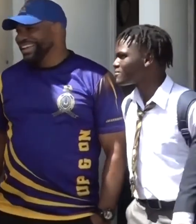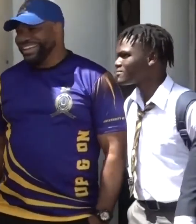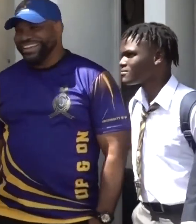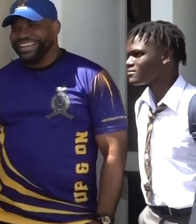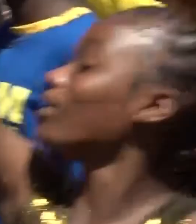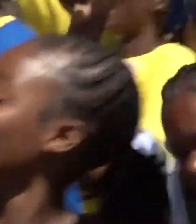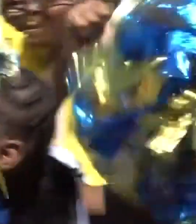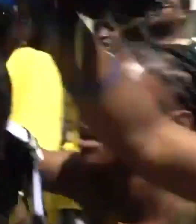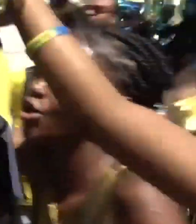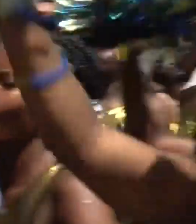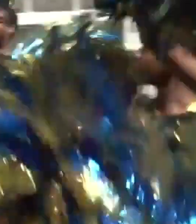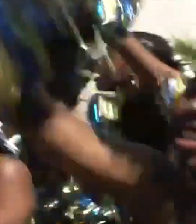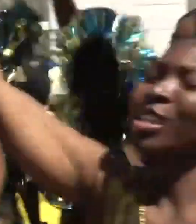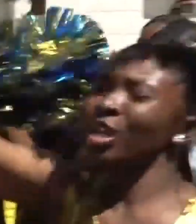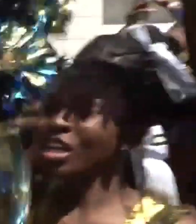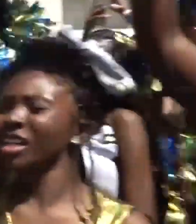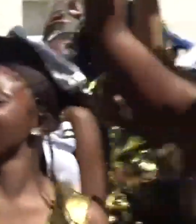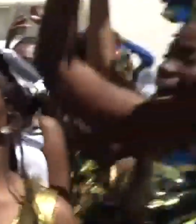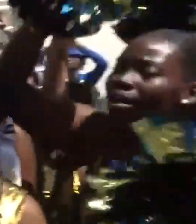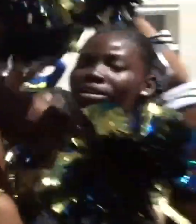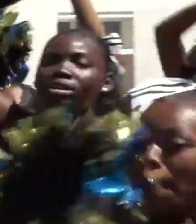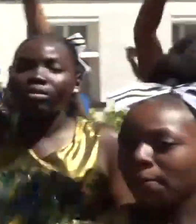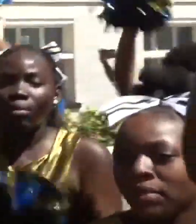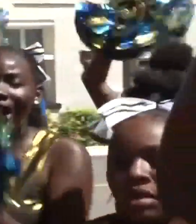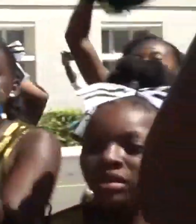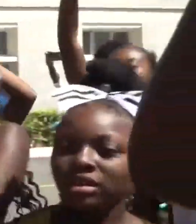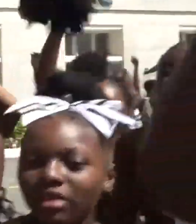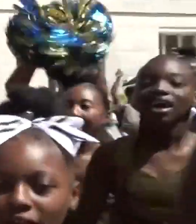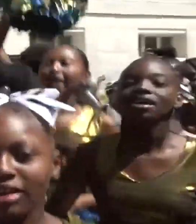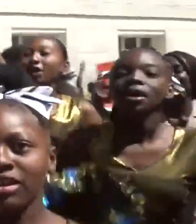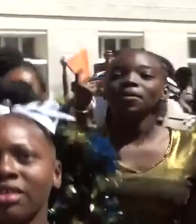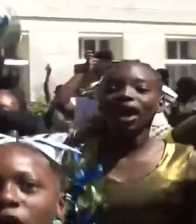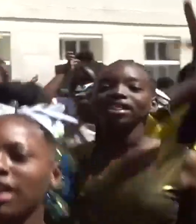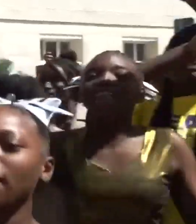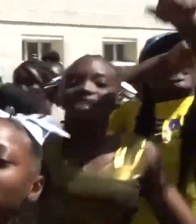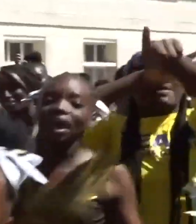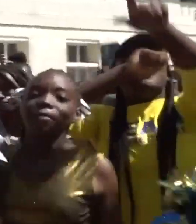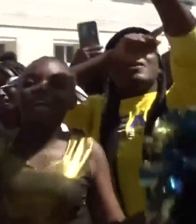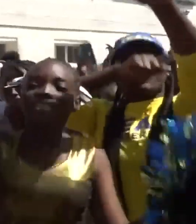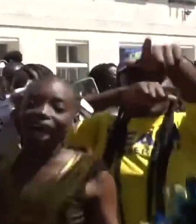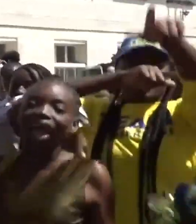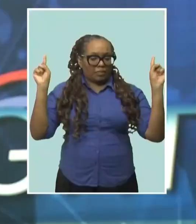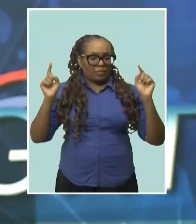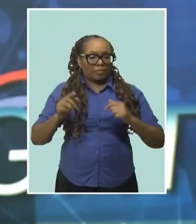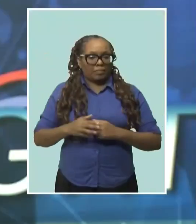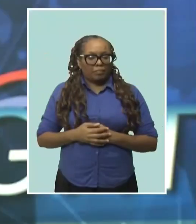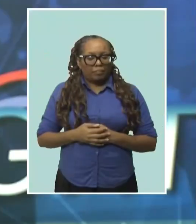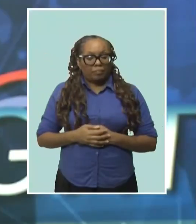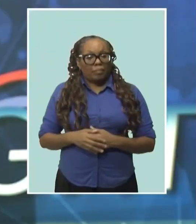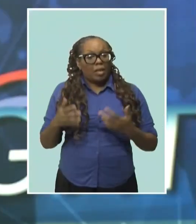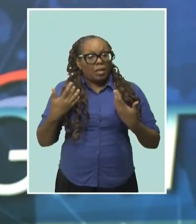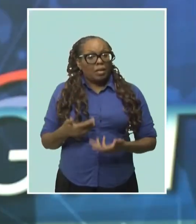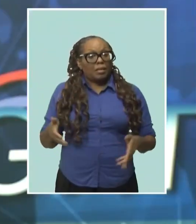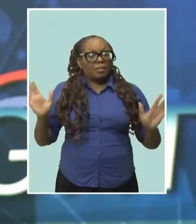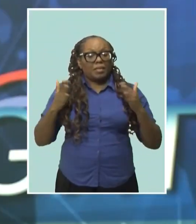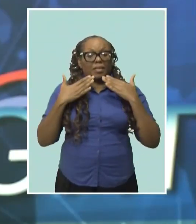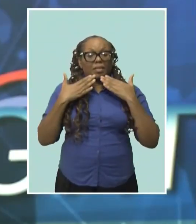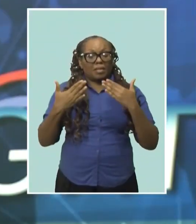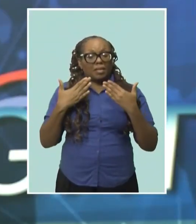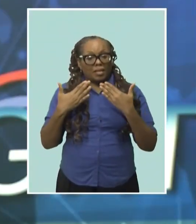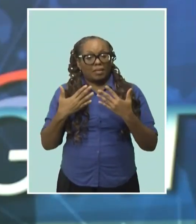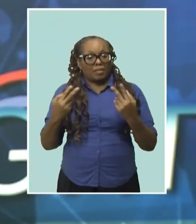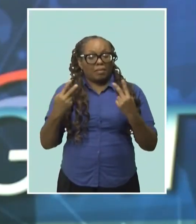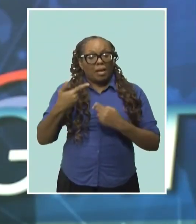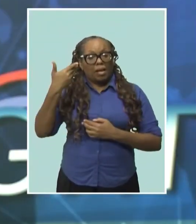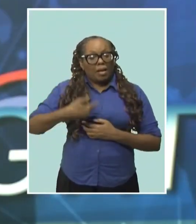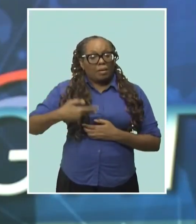for the newly crowned BSAC double champions. Up and on, up and on. And that's our time tonight. Thank you for yours.